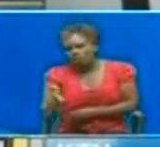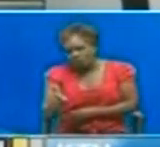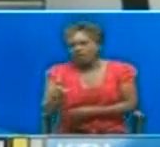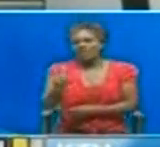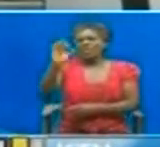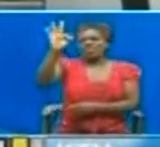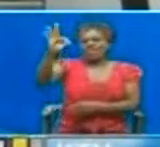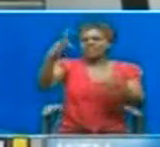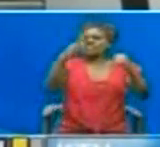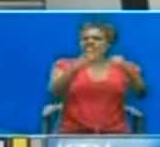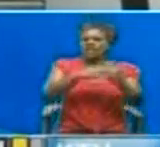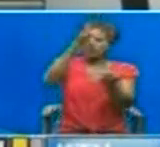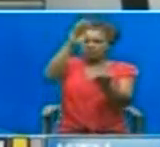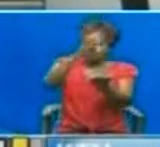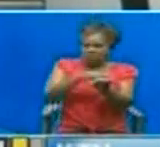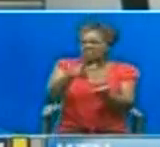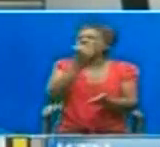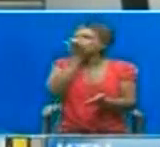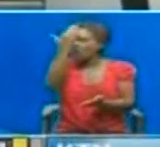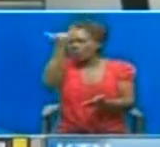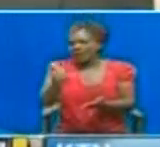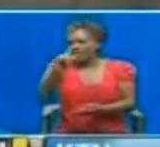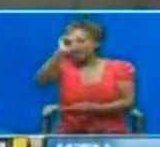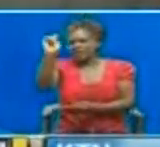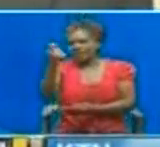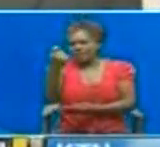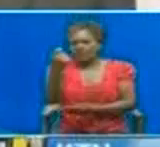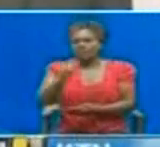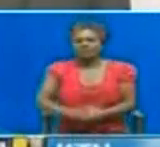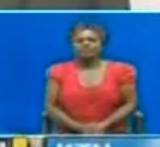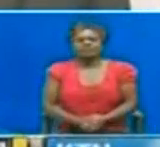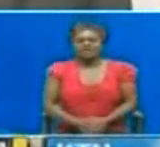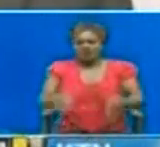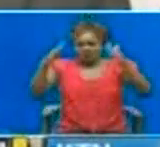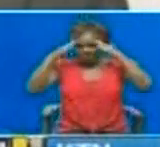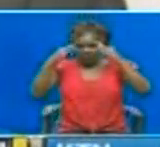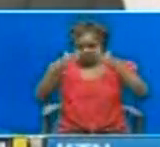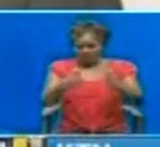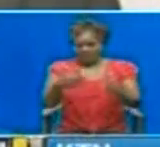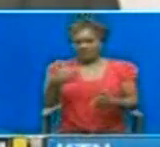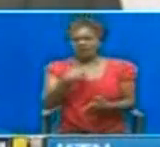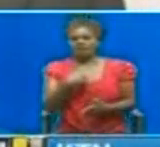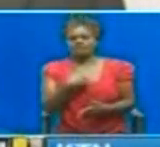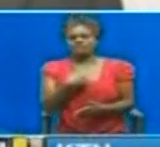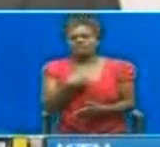the 38% drop been disregarded in Kenya? The products we have